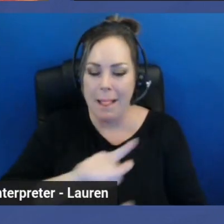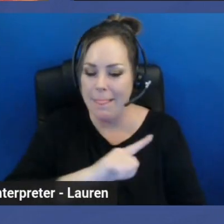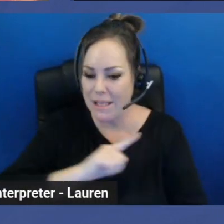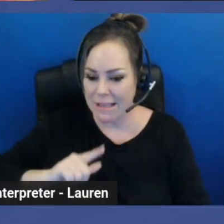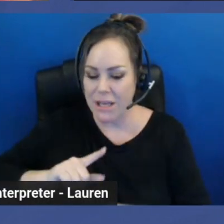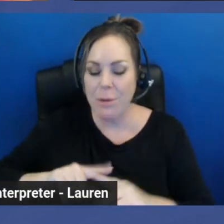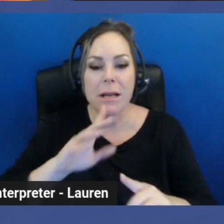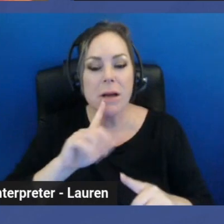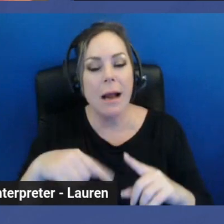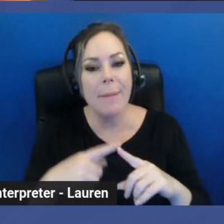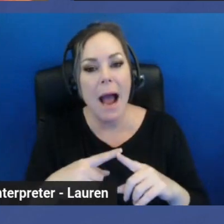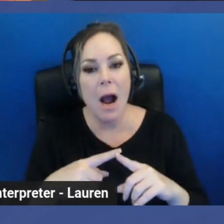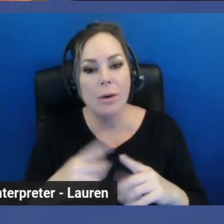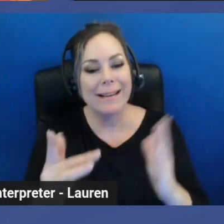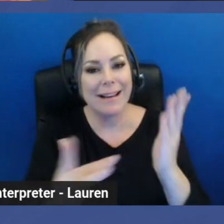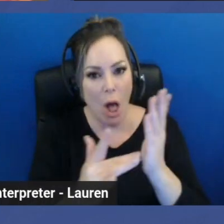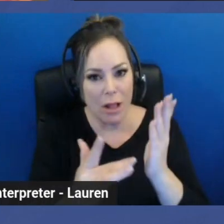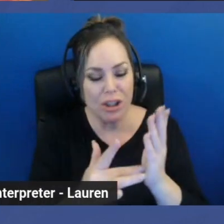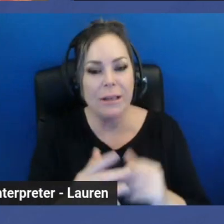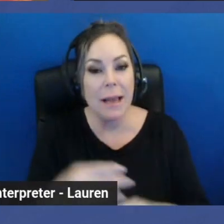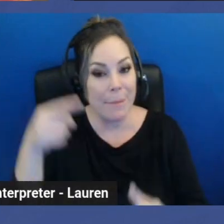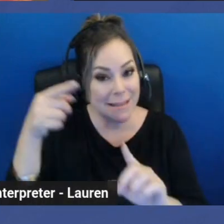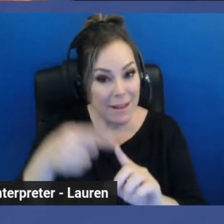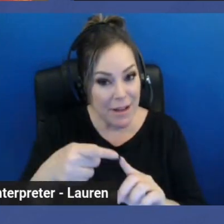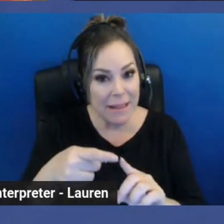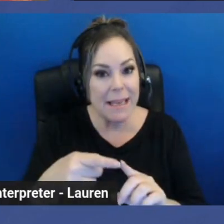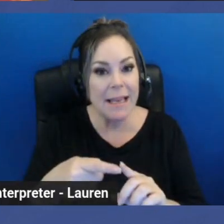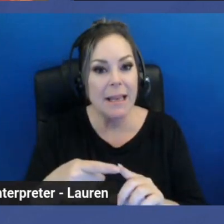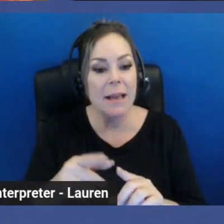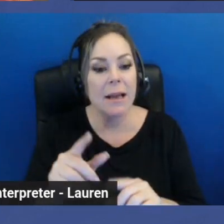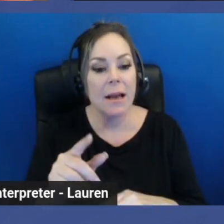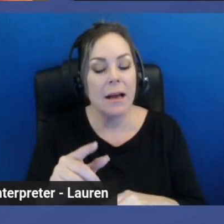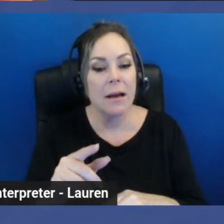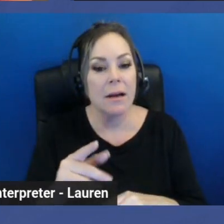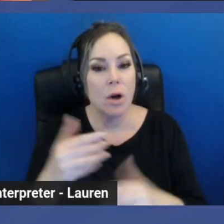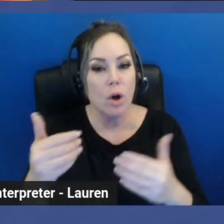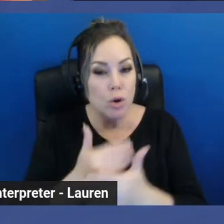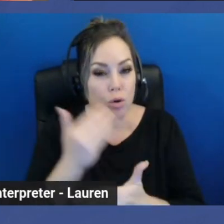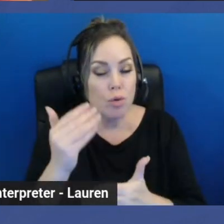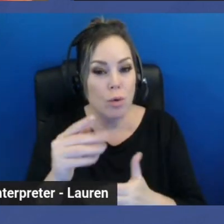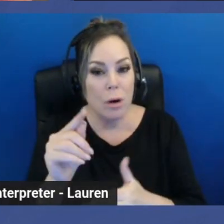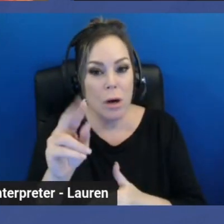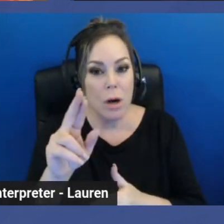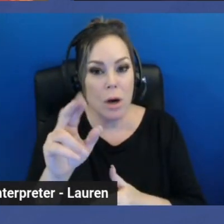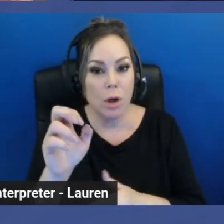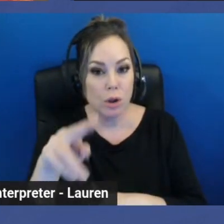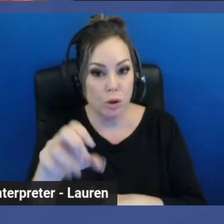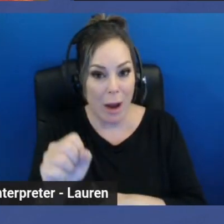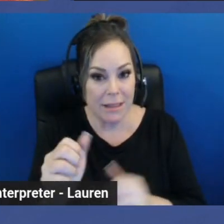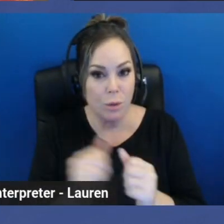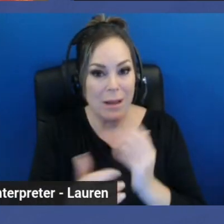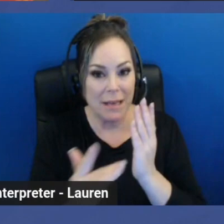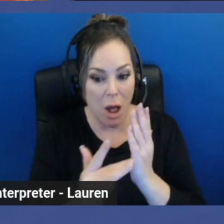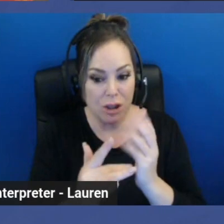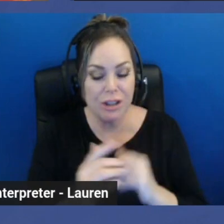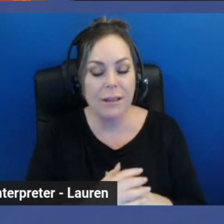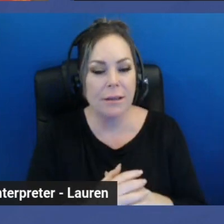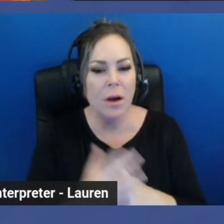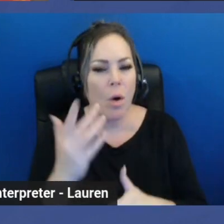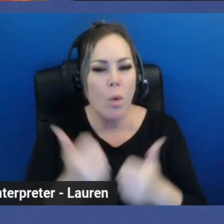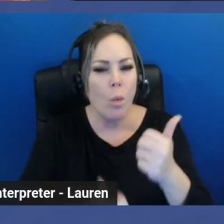want to talk a little bit about technology, specifically trends in technology. And I wonder if we could talk a little bit about